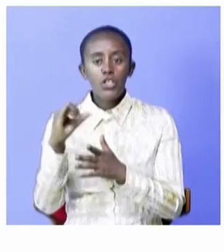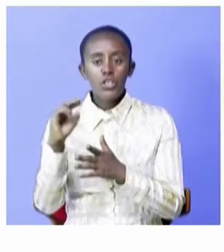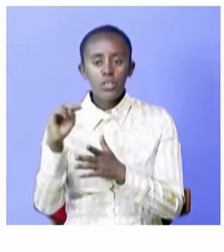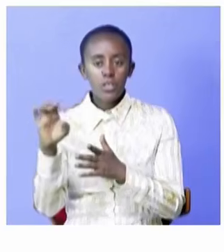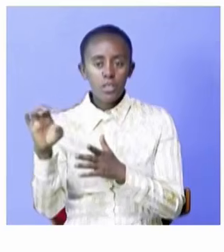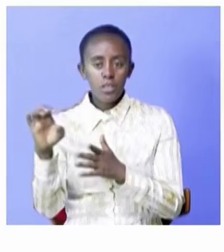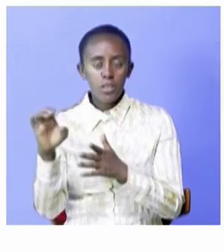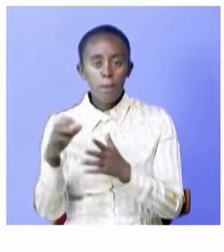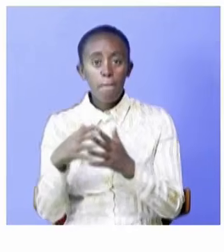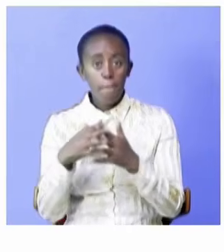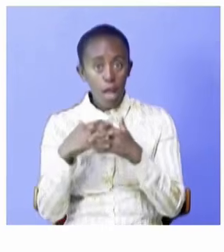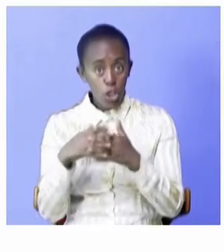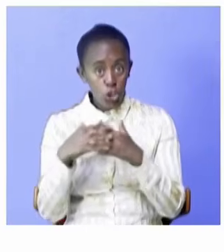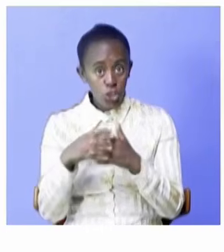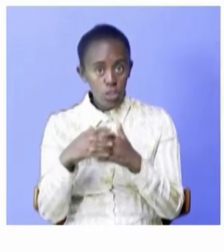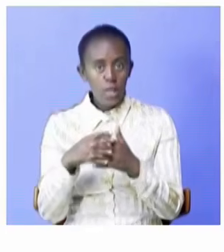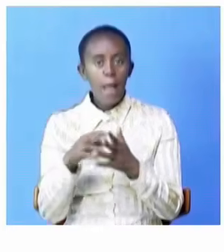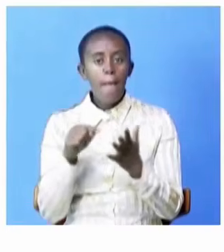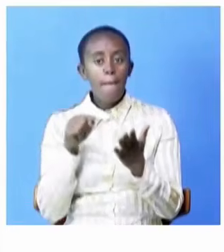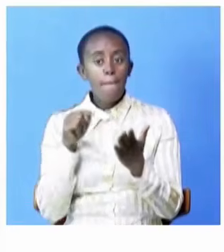comma, press